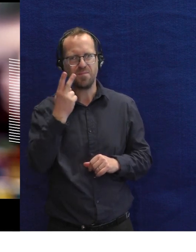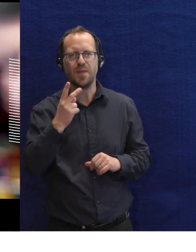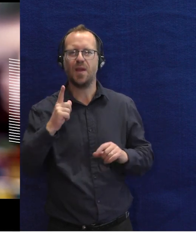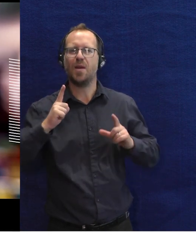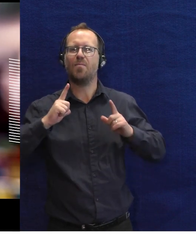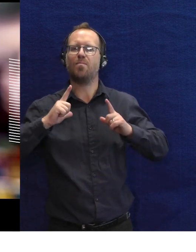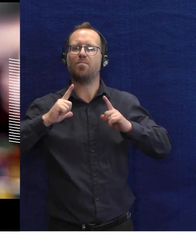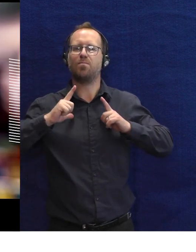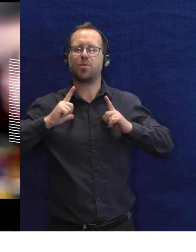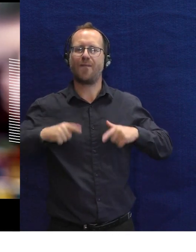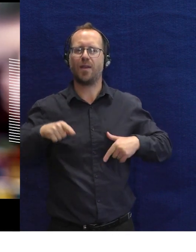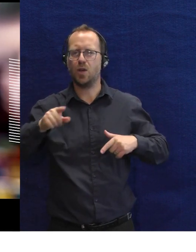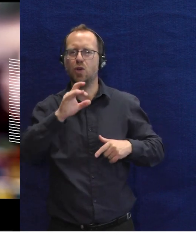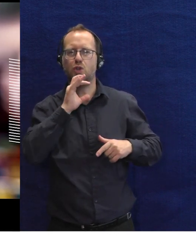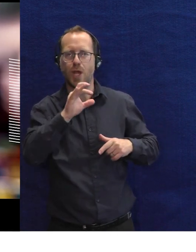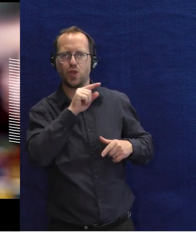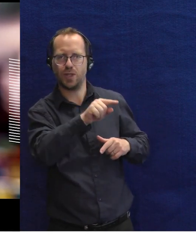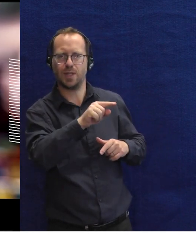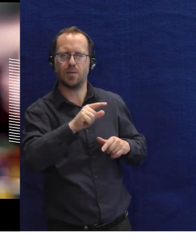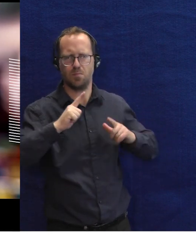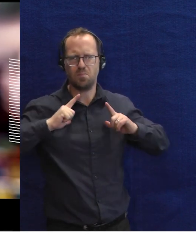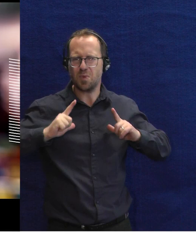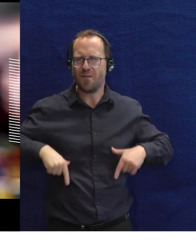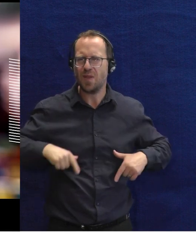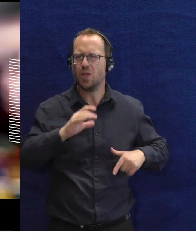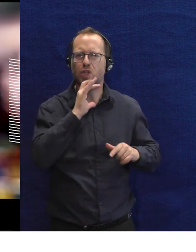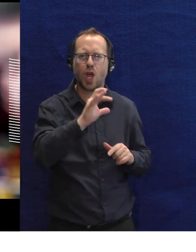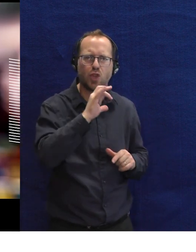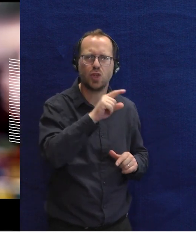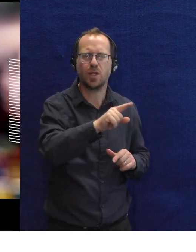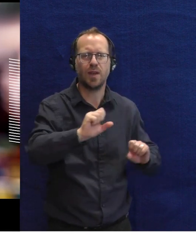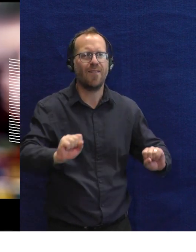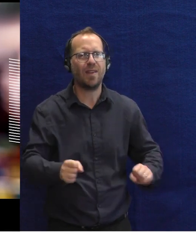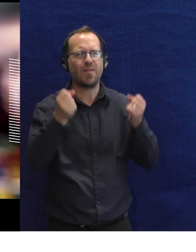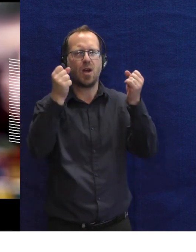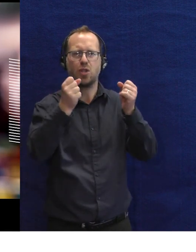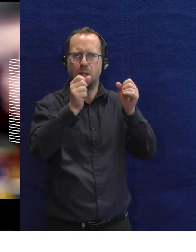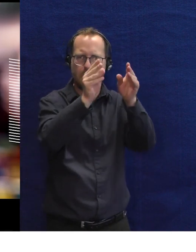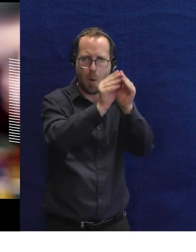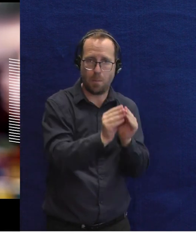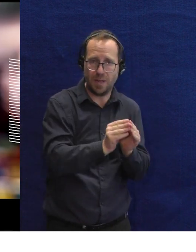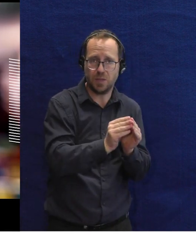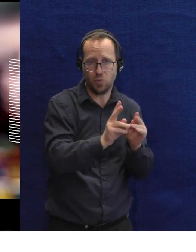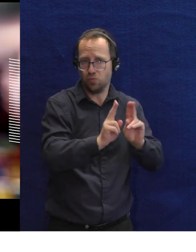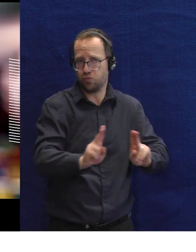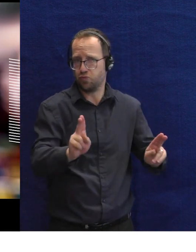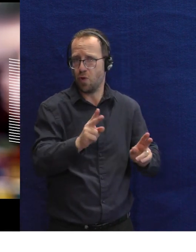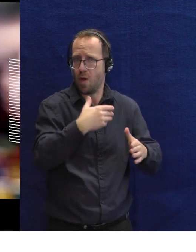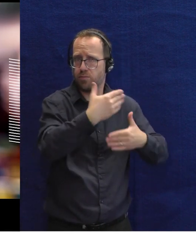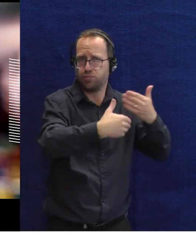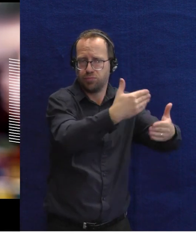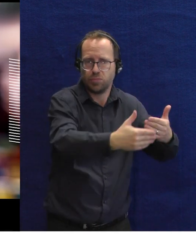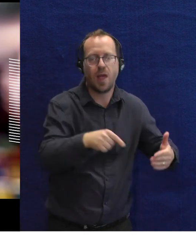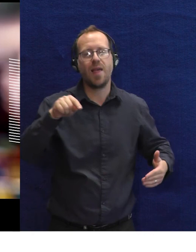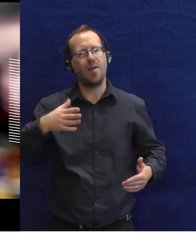professional people should do that. But the method of how we are creating a content with audio